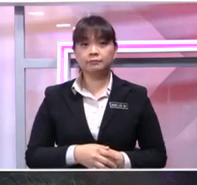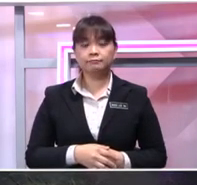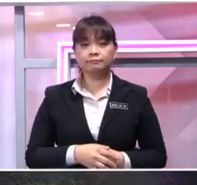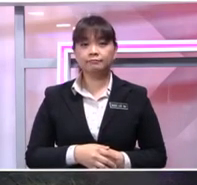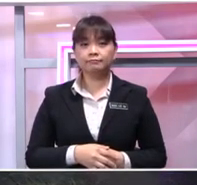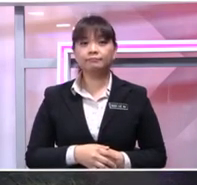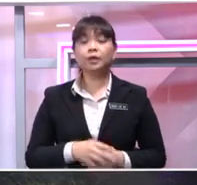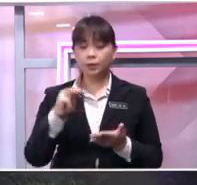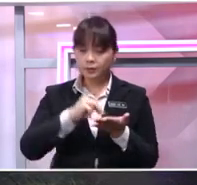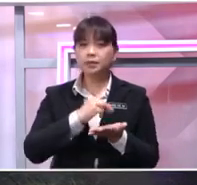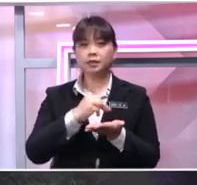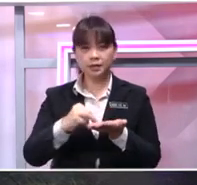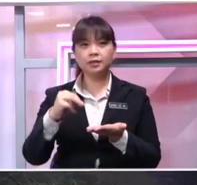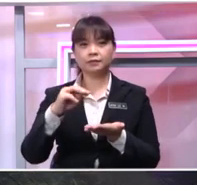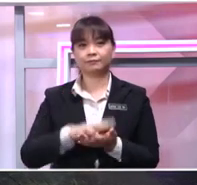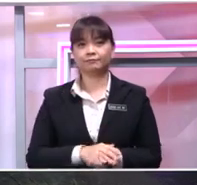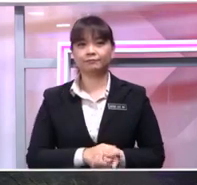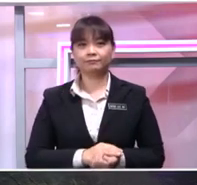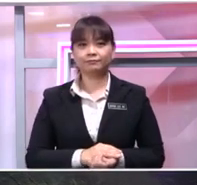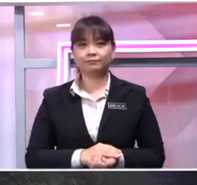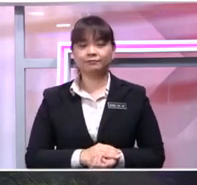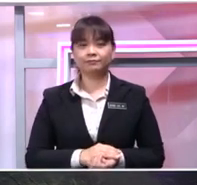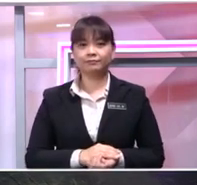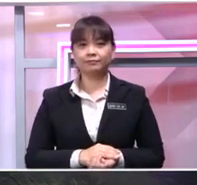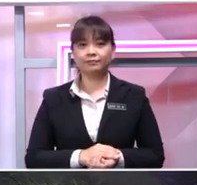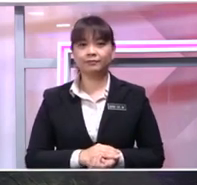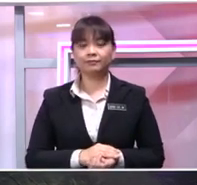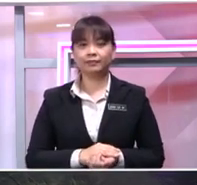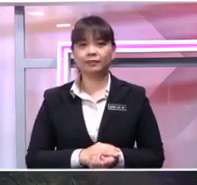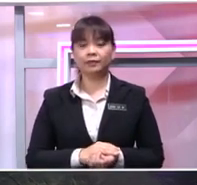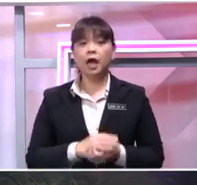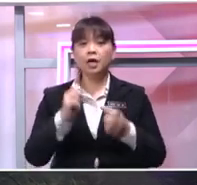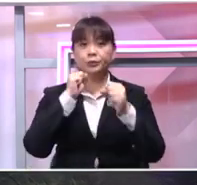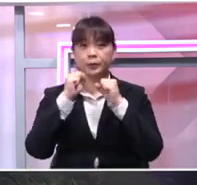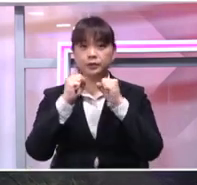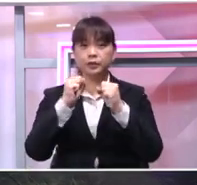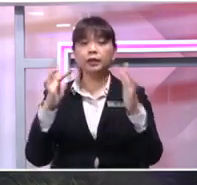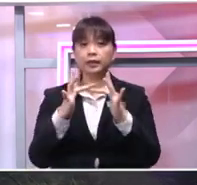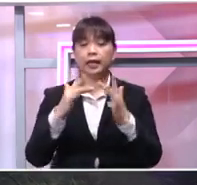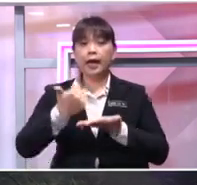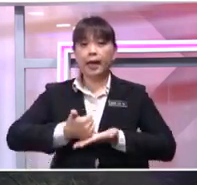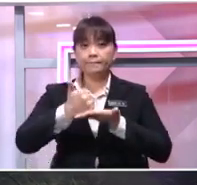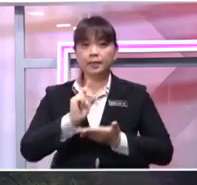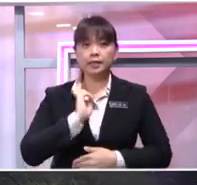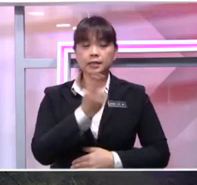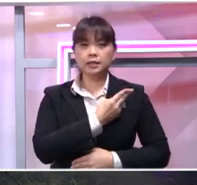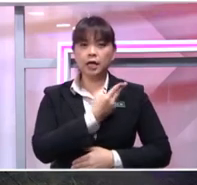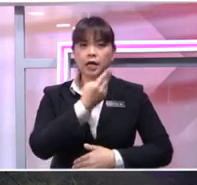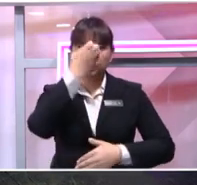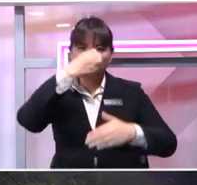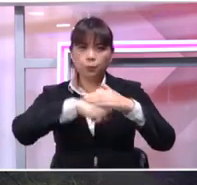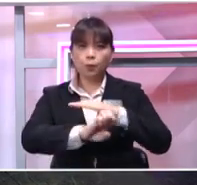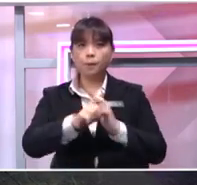and amusing. Okay. Yes. Because social networking help us to explore more mm-hmm. and